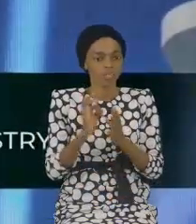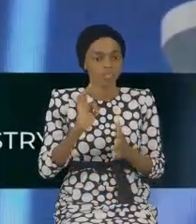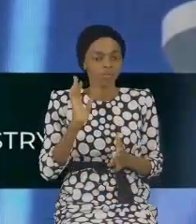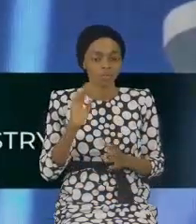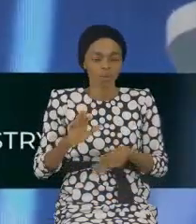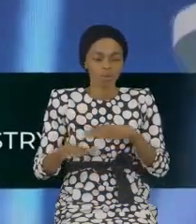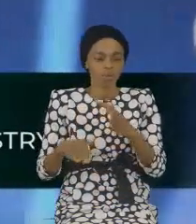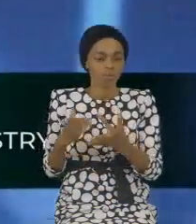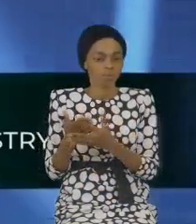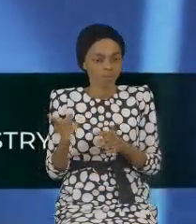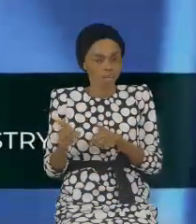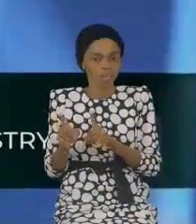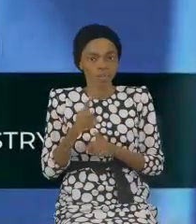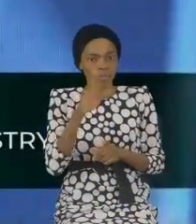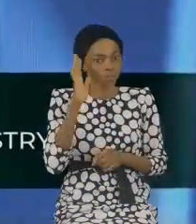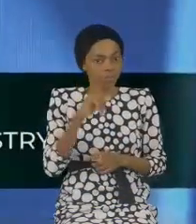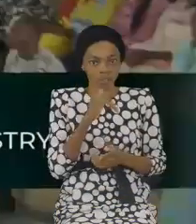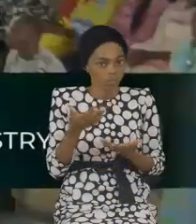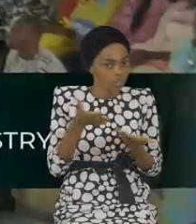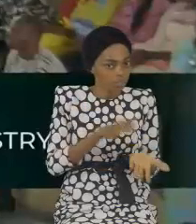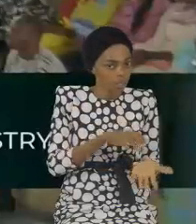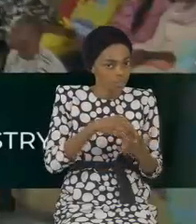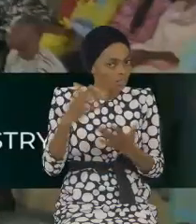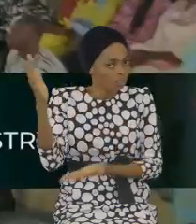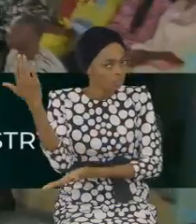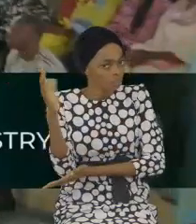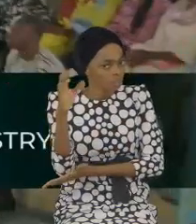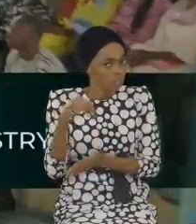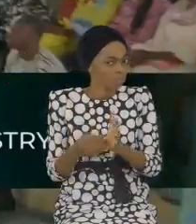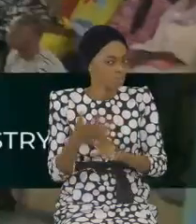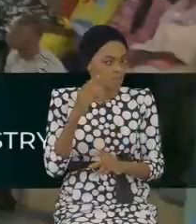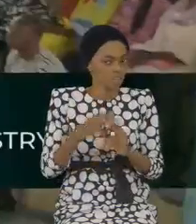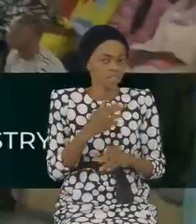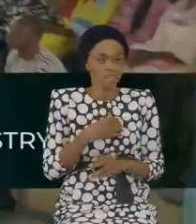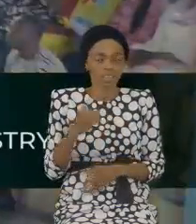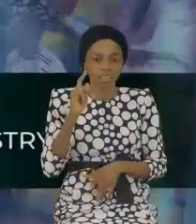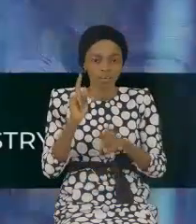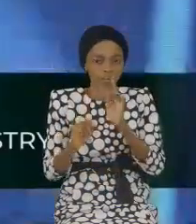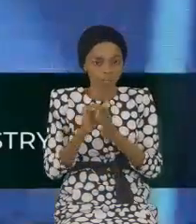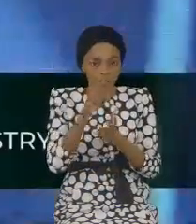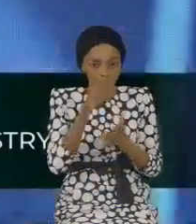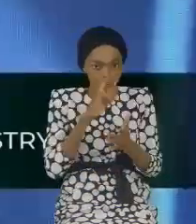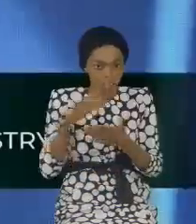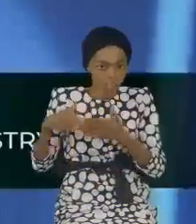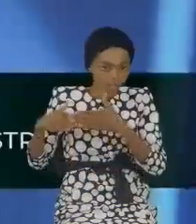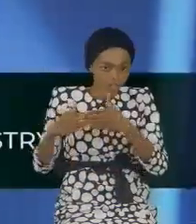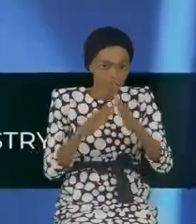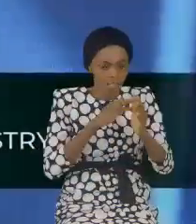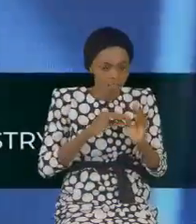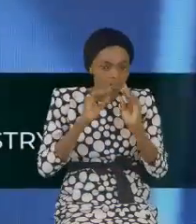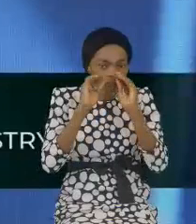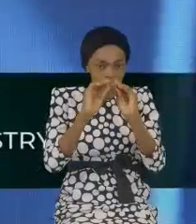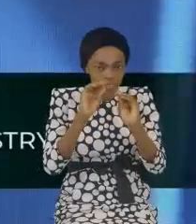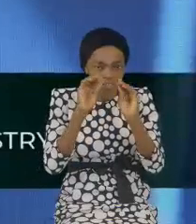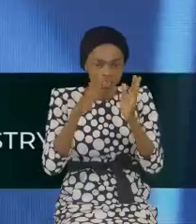well. You will not die in the wilderness. And your people, the people you are leading and guiding and teaching and preaching